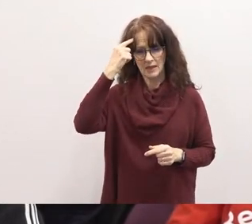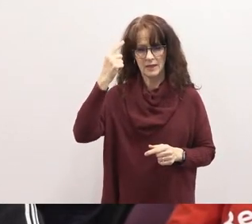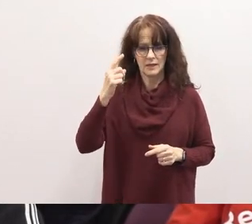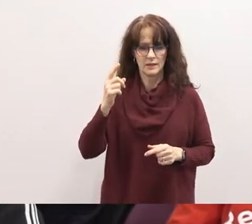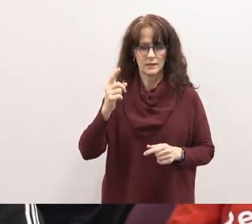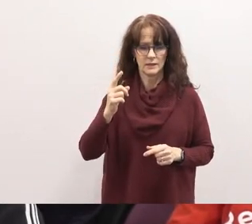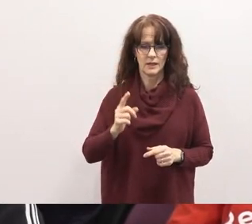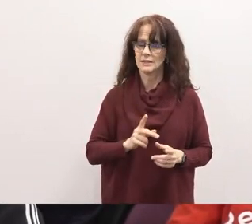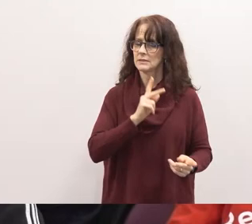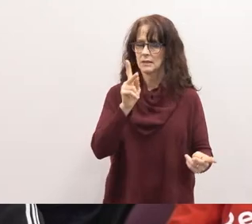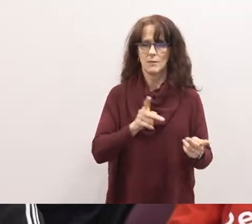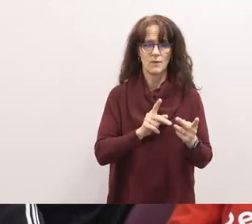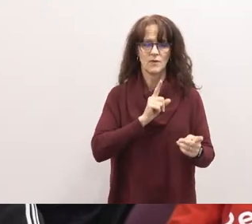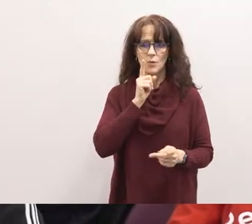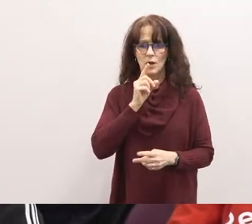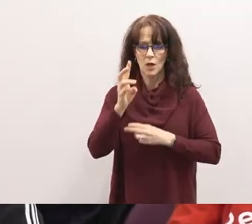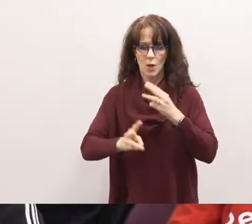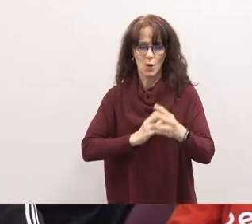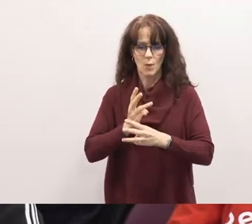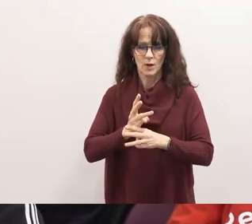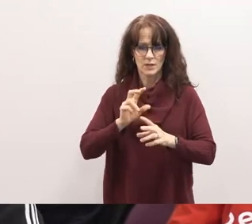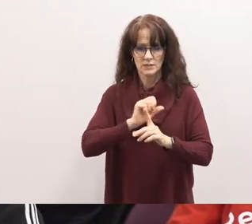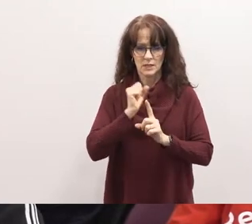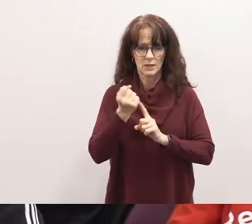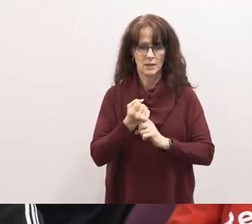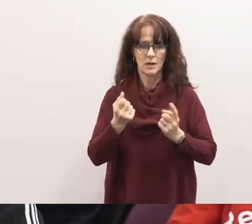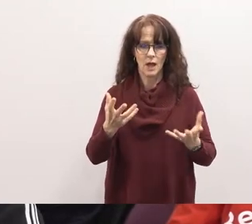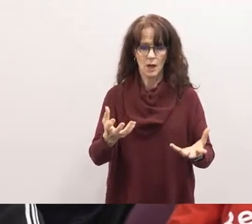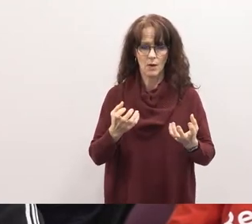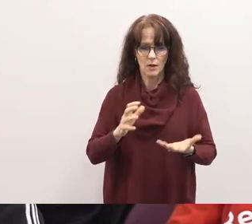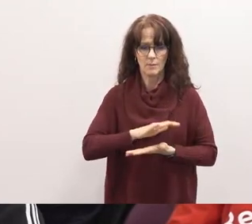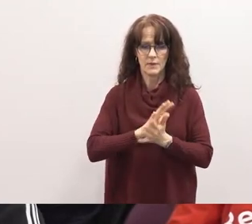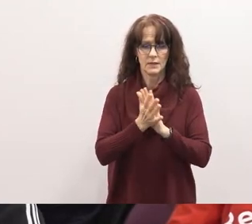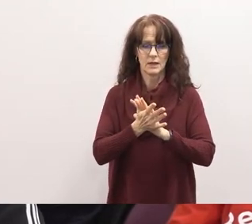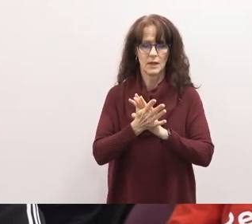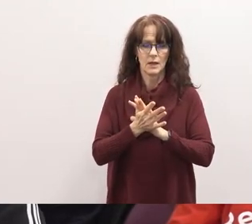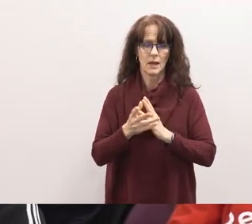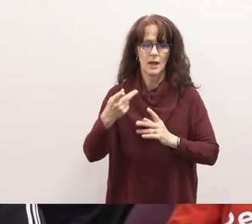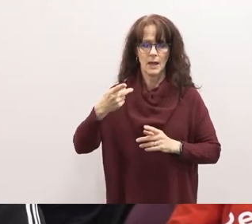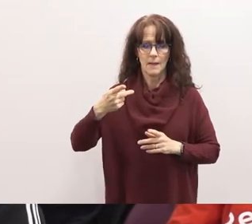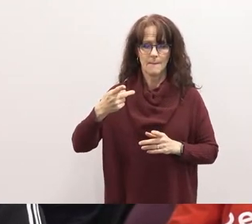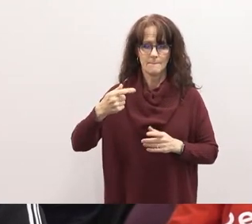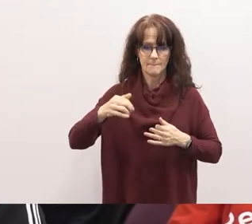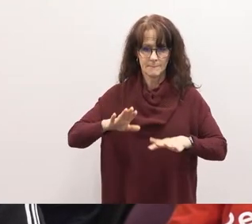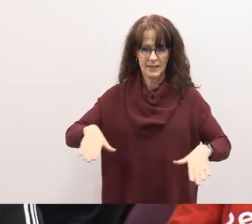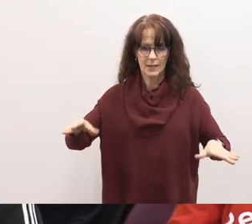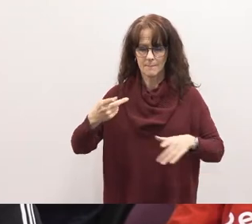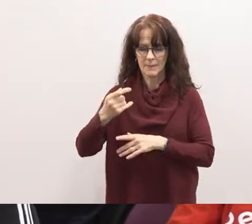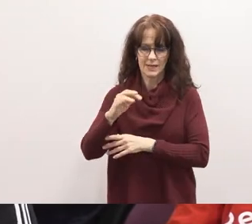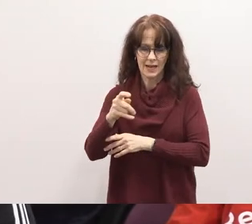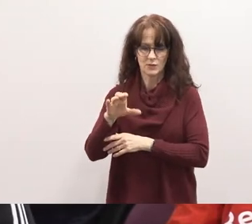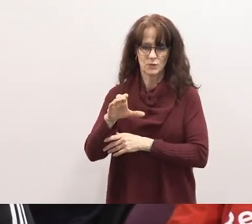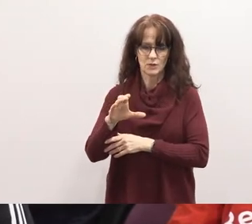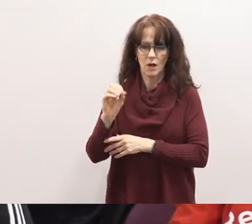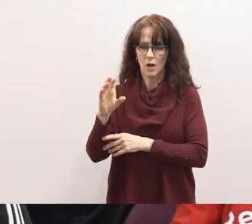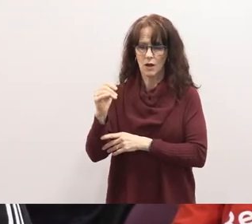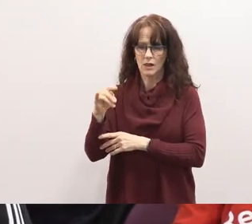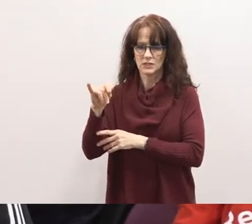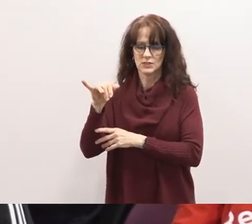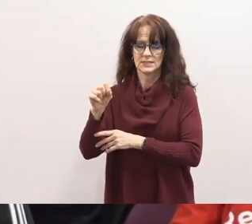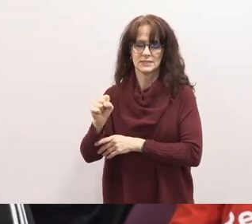perfect real-world scenario for me because I want to become a pediatric oncologist. I would love to pursue this